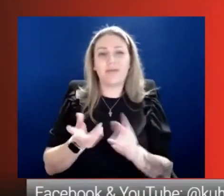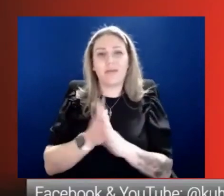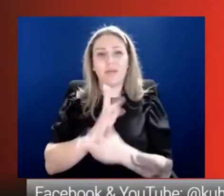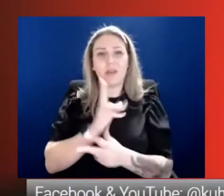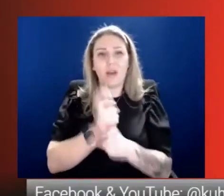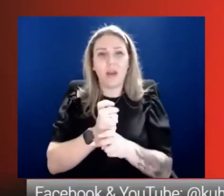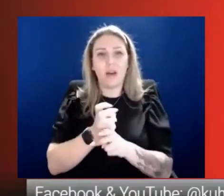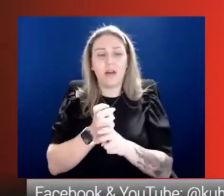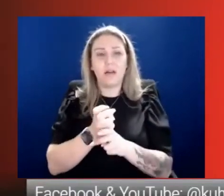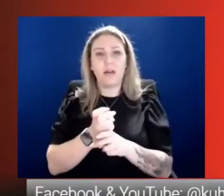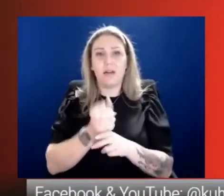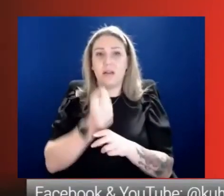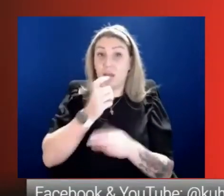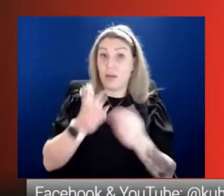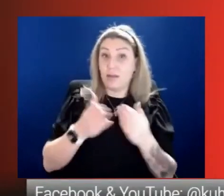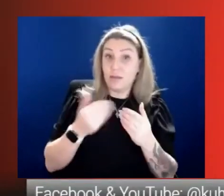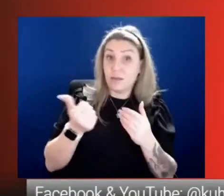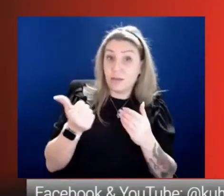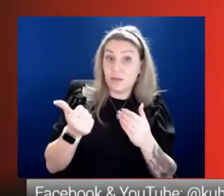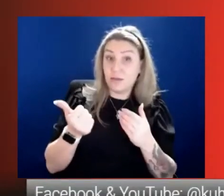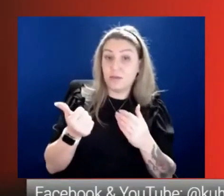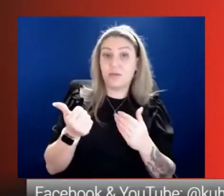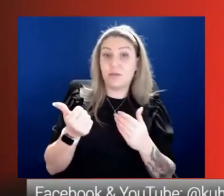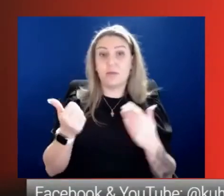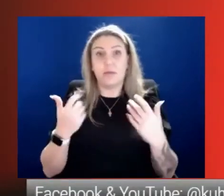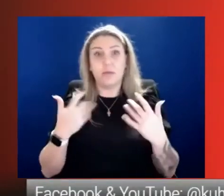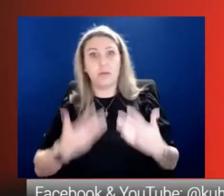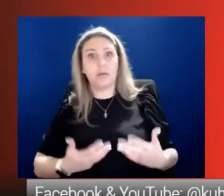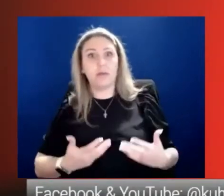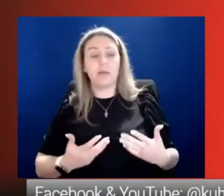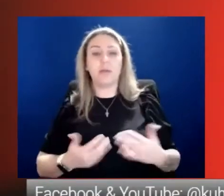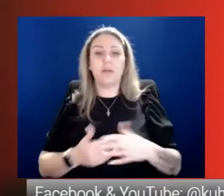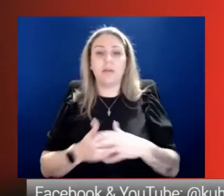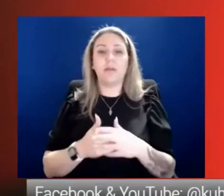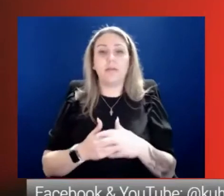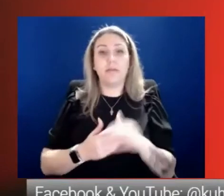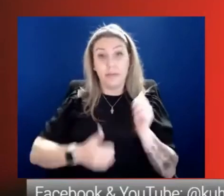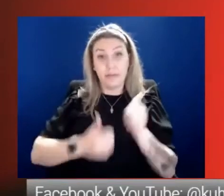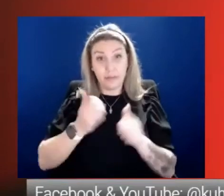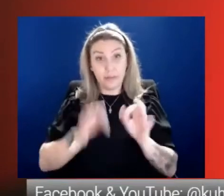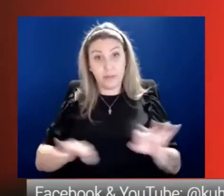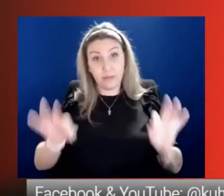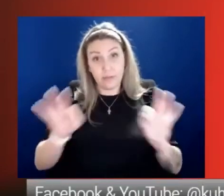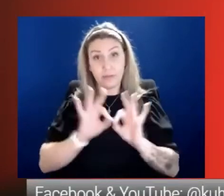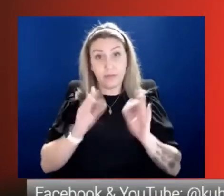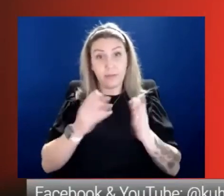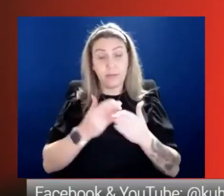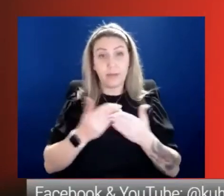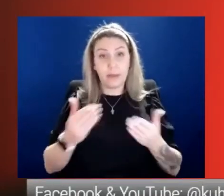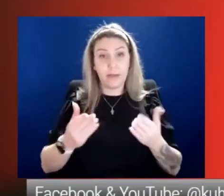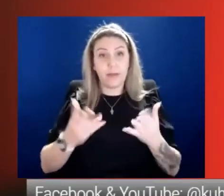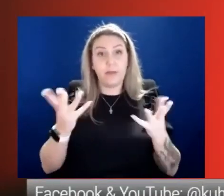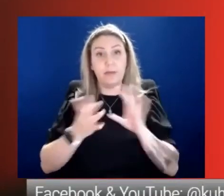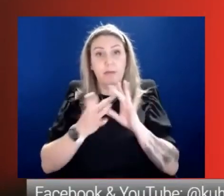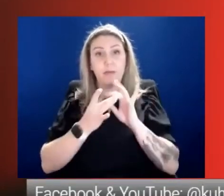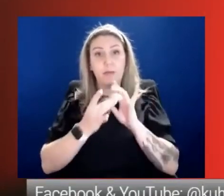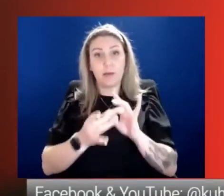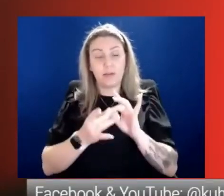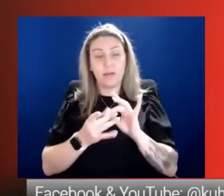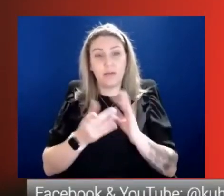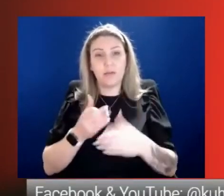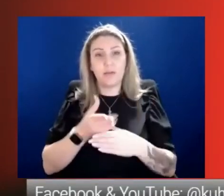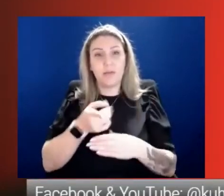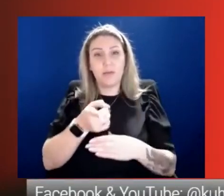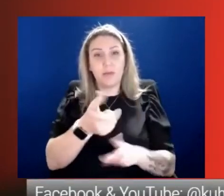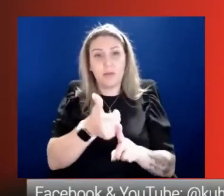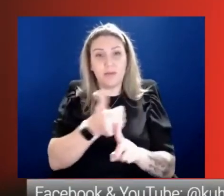easier, and they're like, and I'm like, the most important thing is the relationship between yourself and your baby. Right. And if all